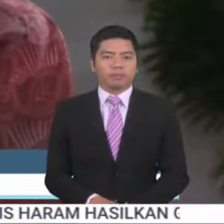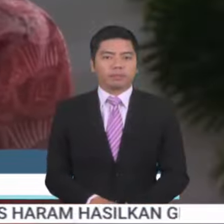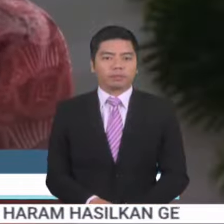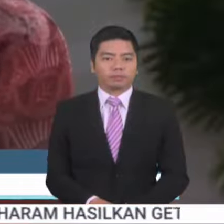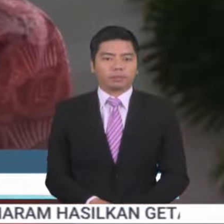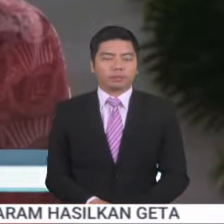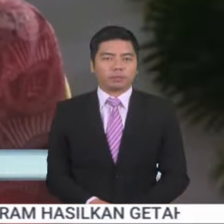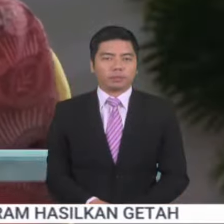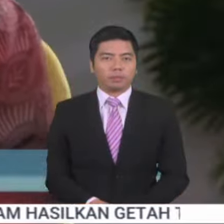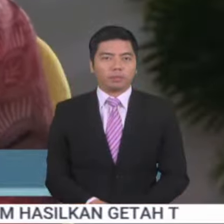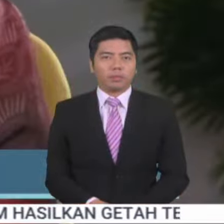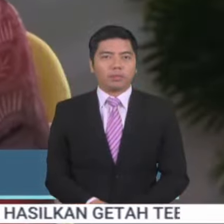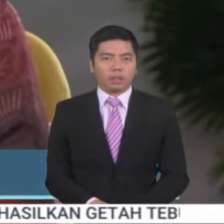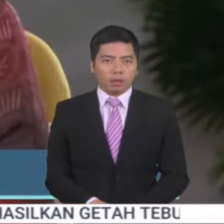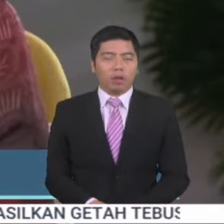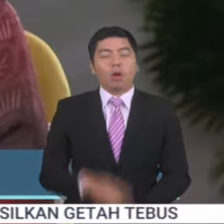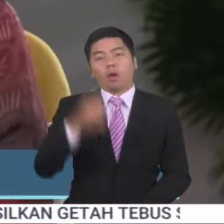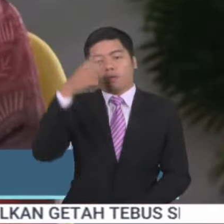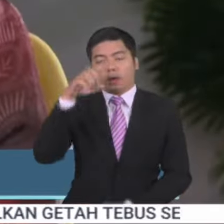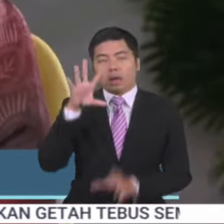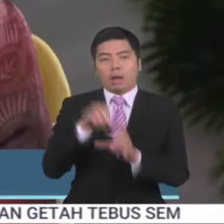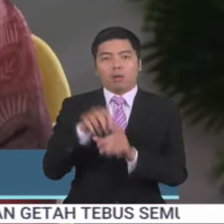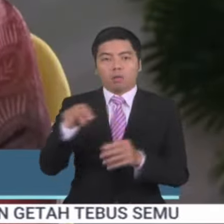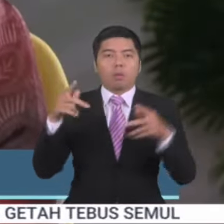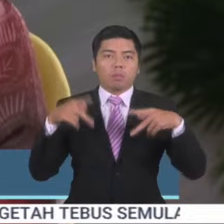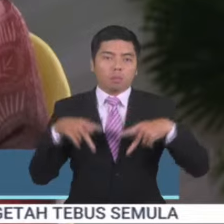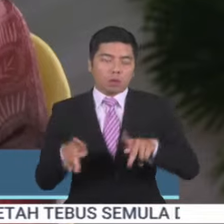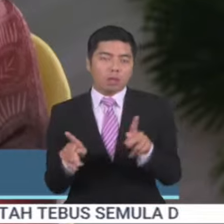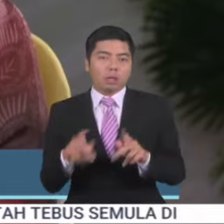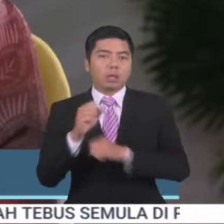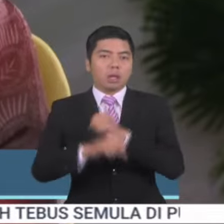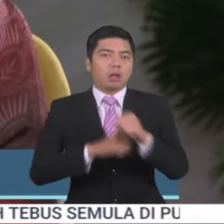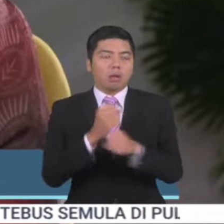And through that initiative, early last year,